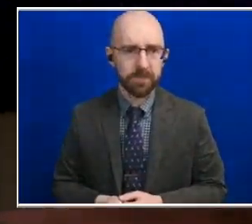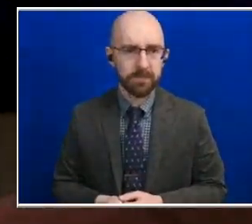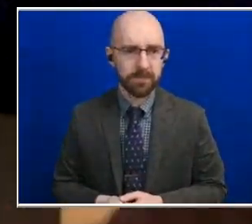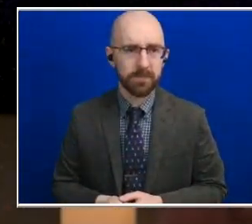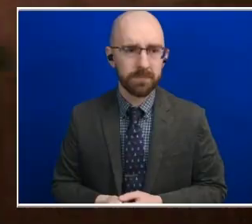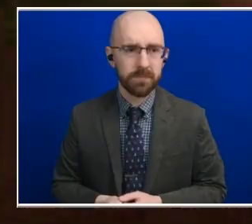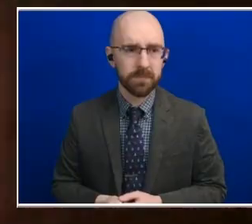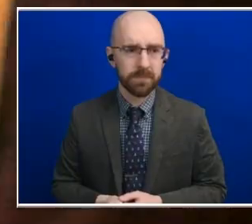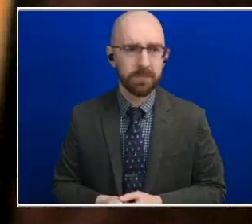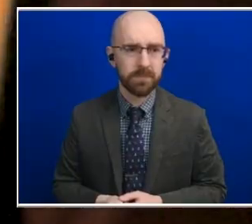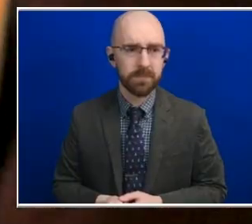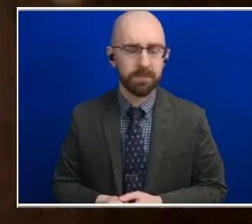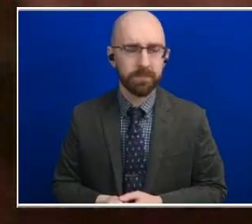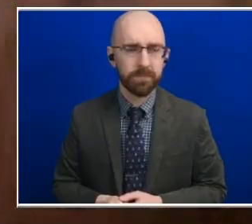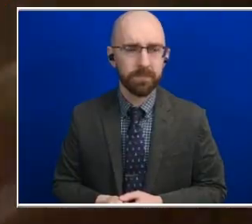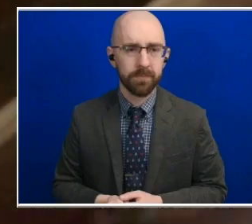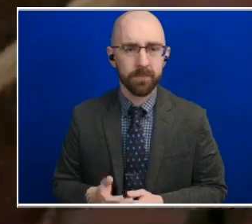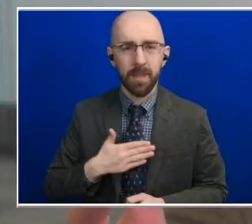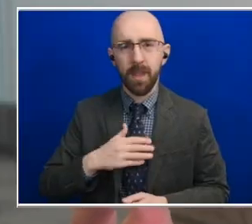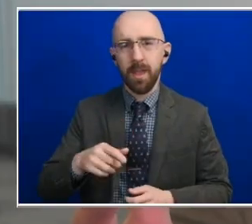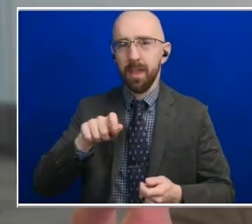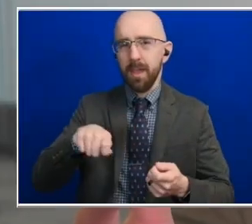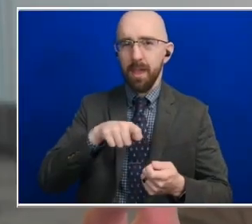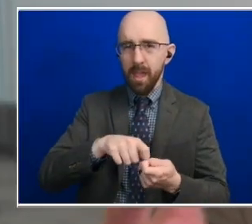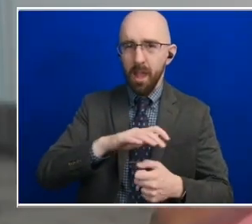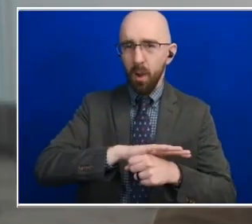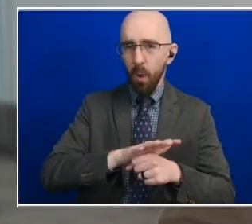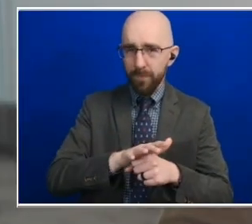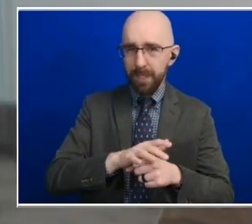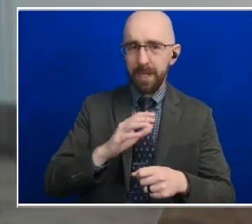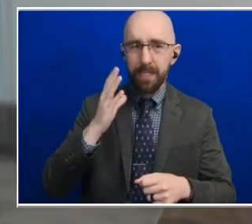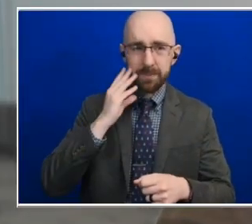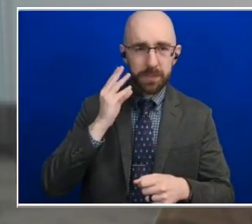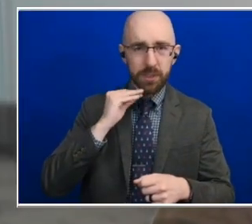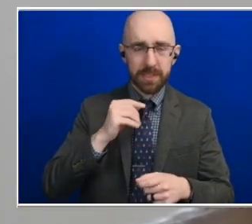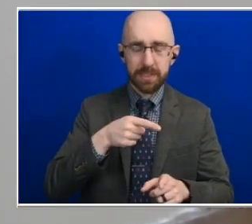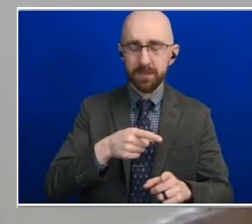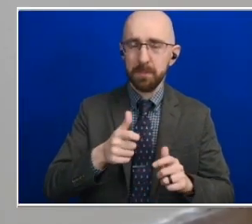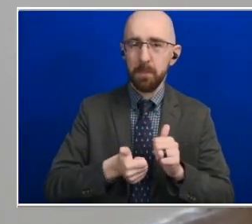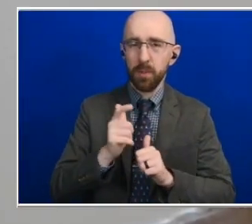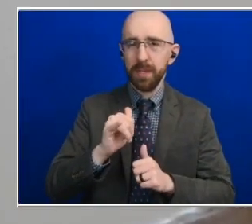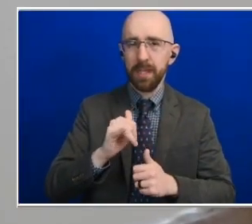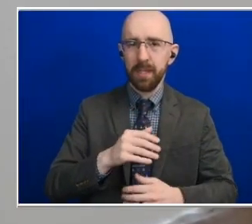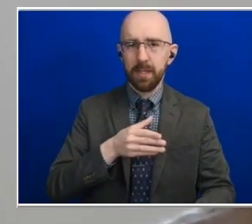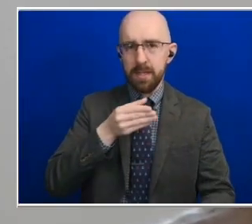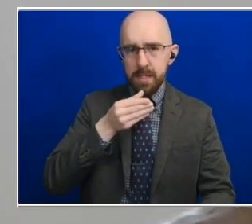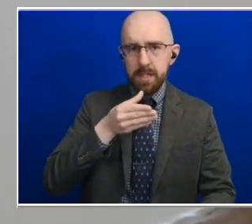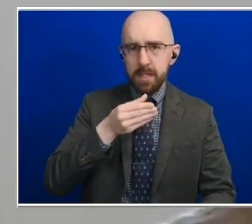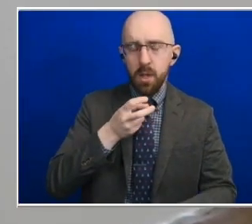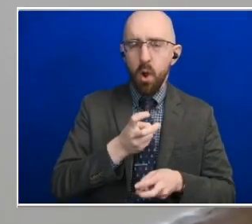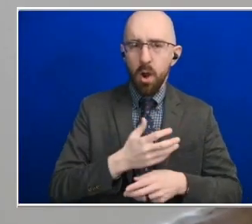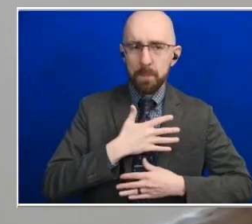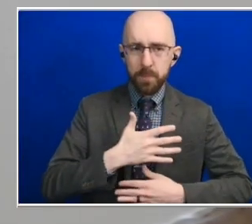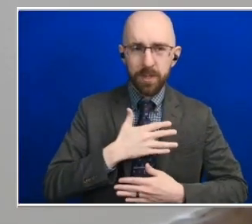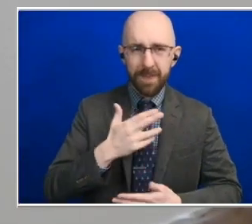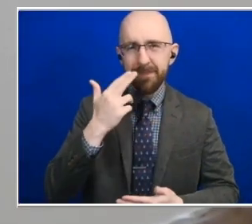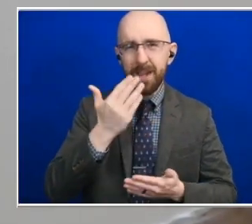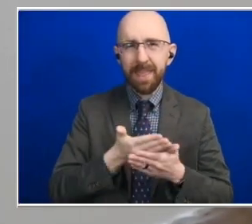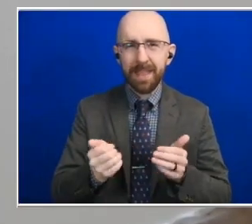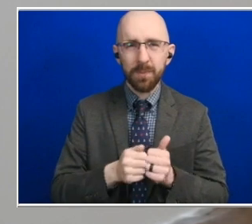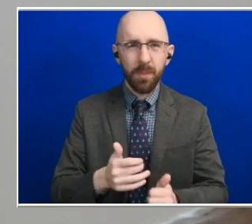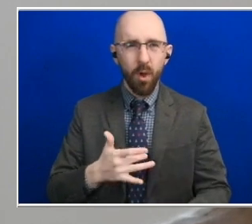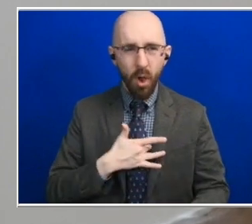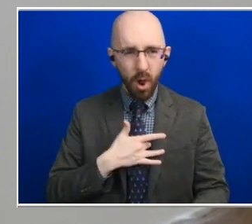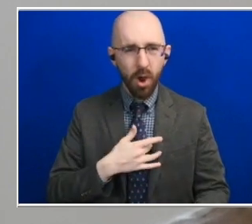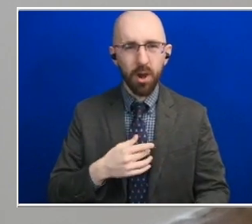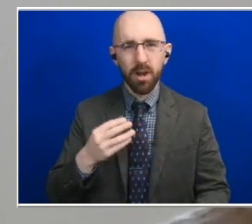My acute COVID experience was mostly shortness of breath, funny things with my heart, my cognitive